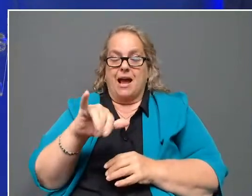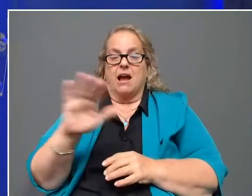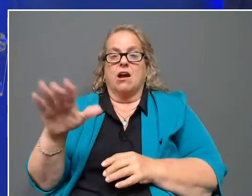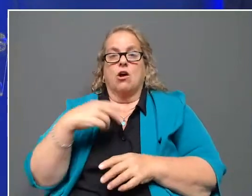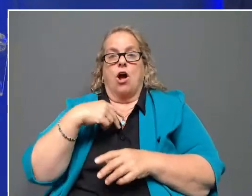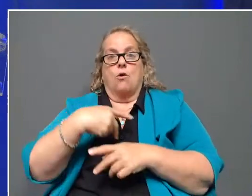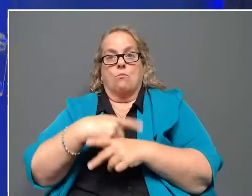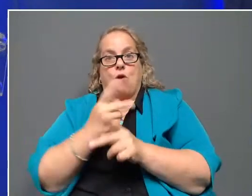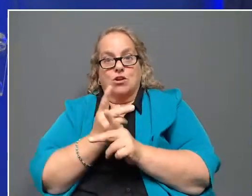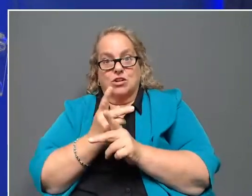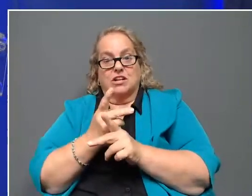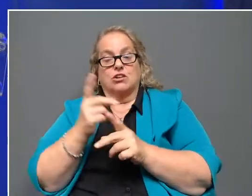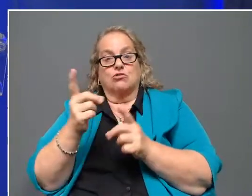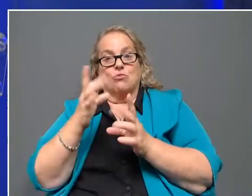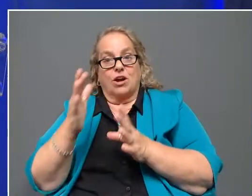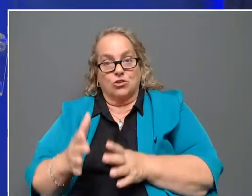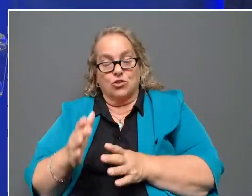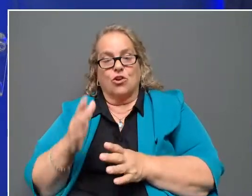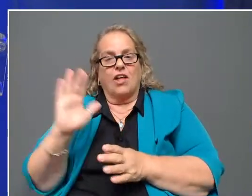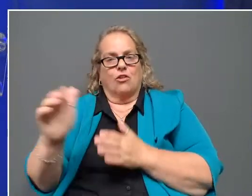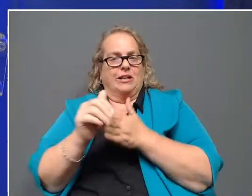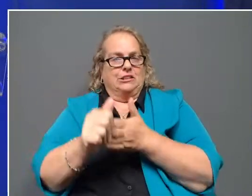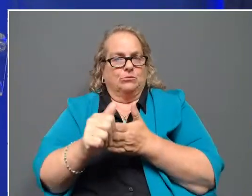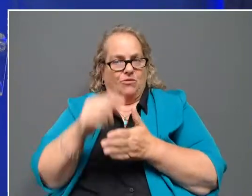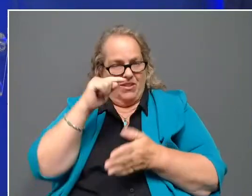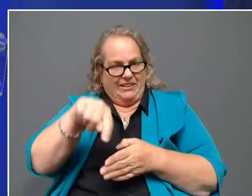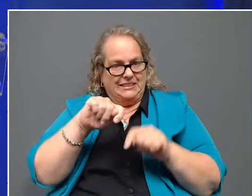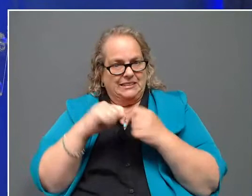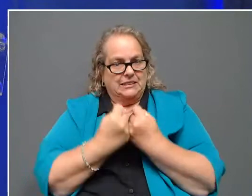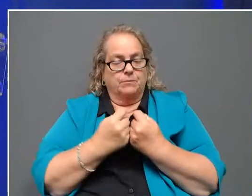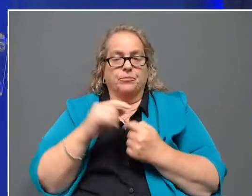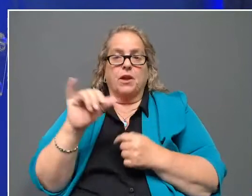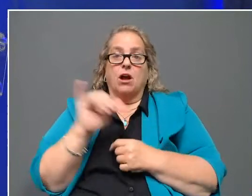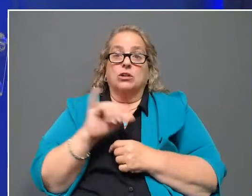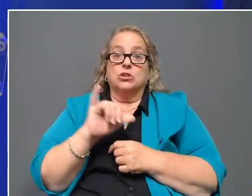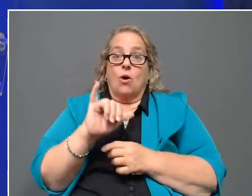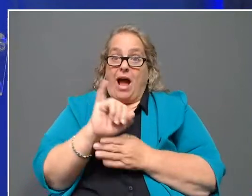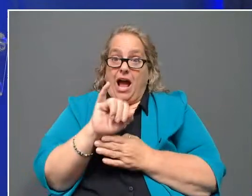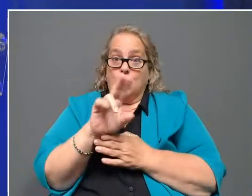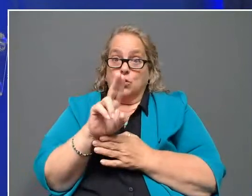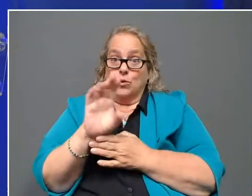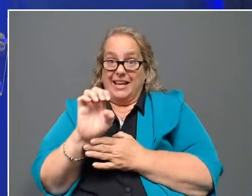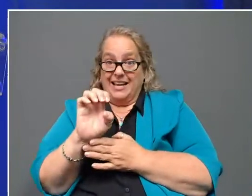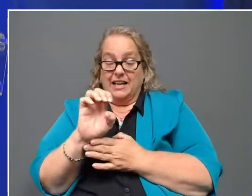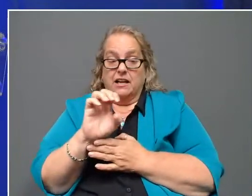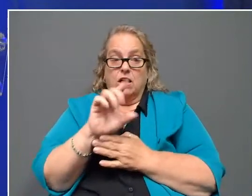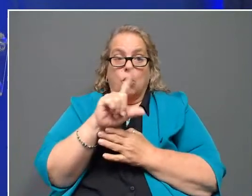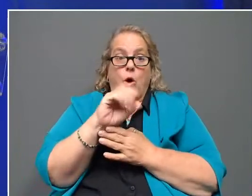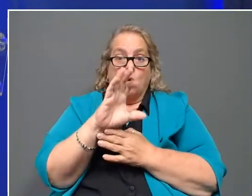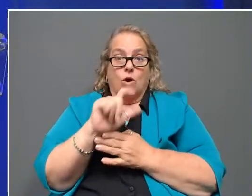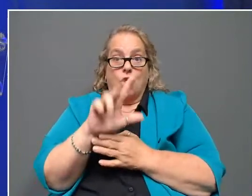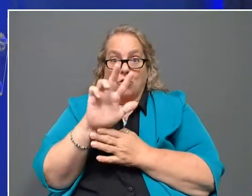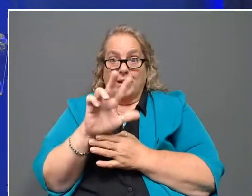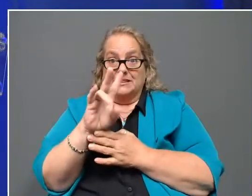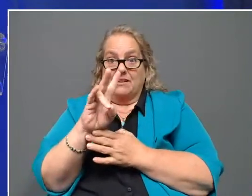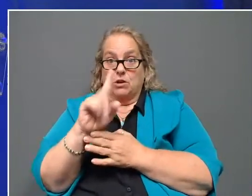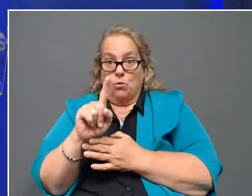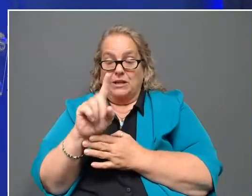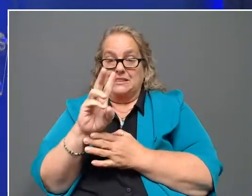I also want to personally thank our IUE CWA Local 83761 leadership team.